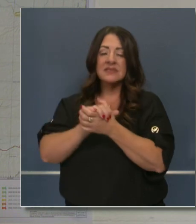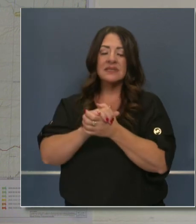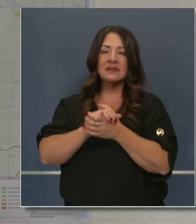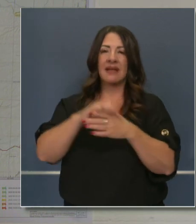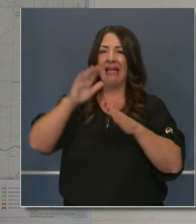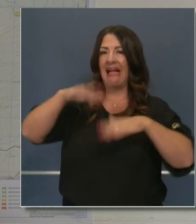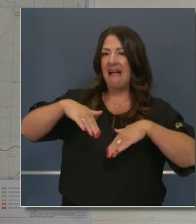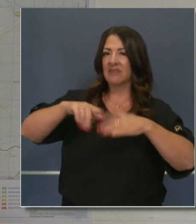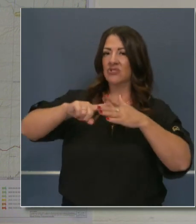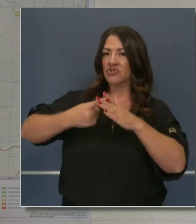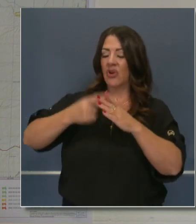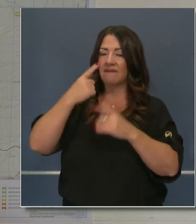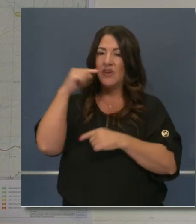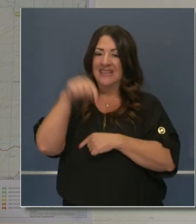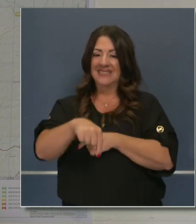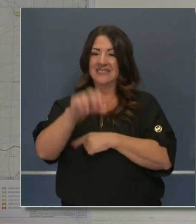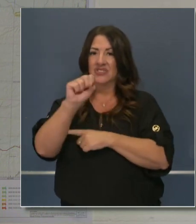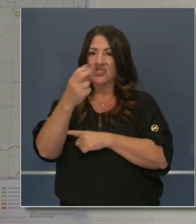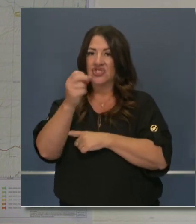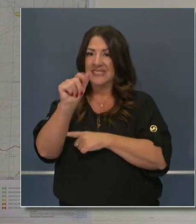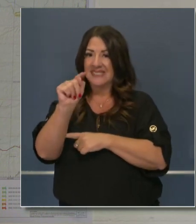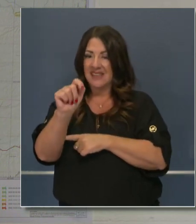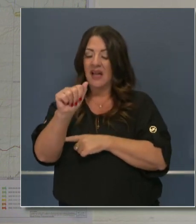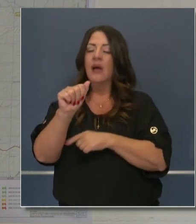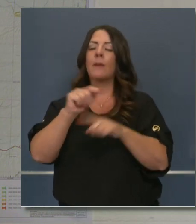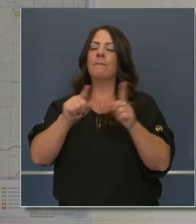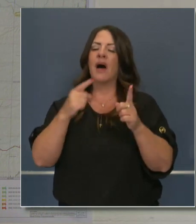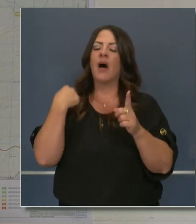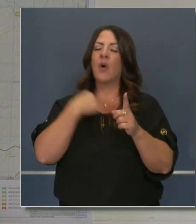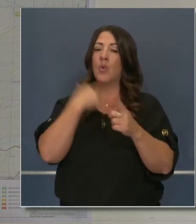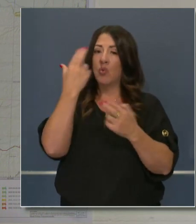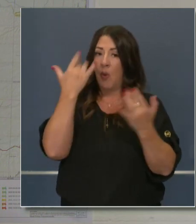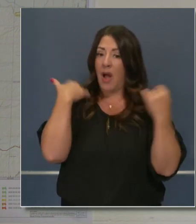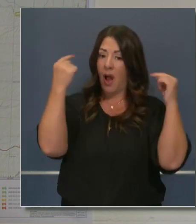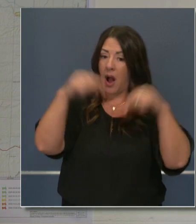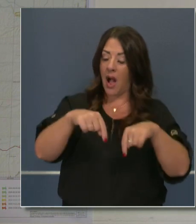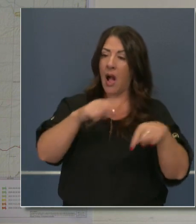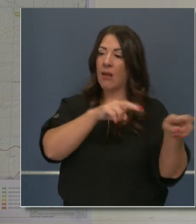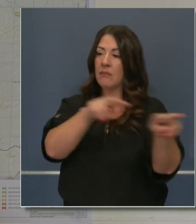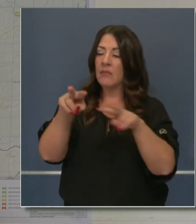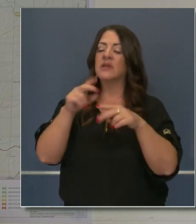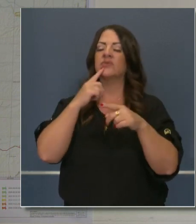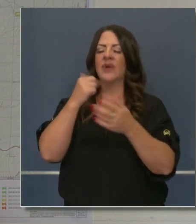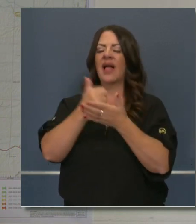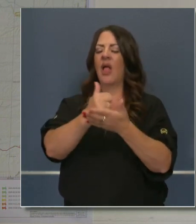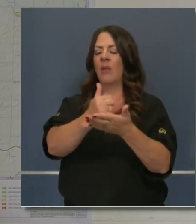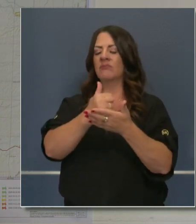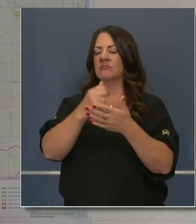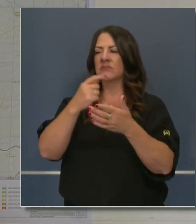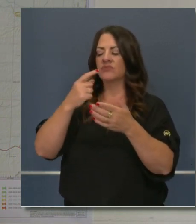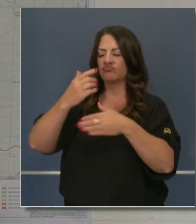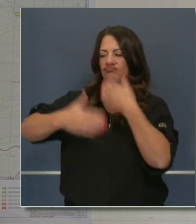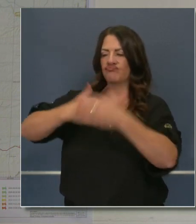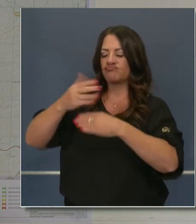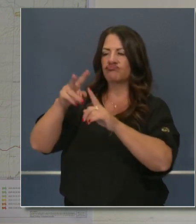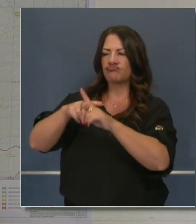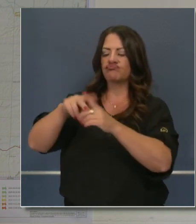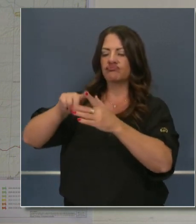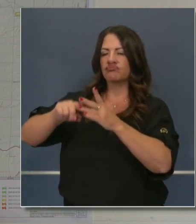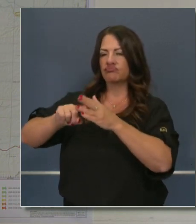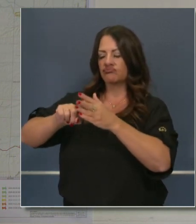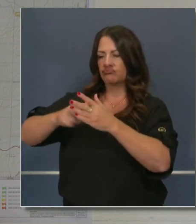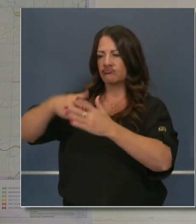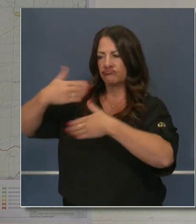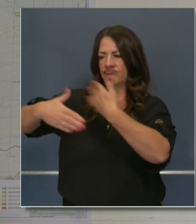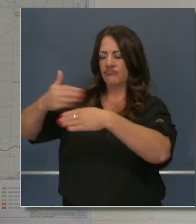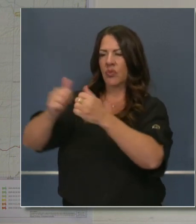on for Shasta County. One of the reasons we're here today is to make sure that we work through all that. And so we are going to be actively pursuing